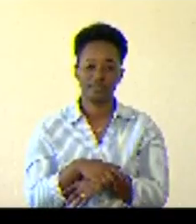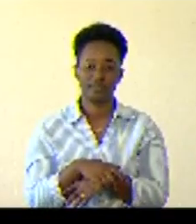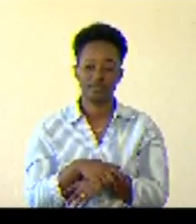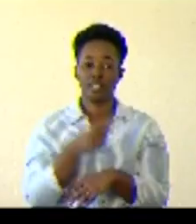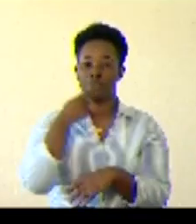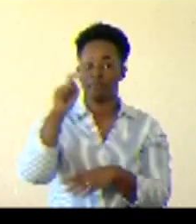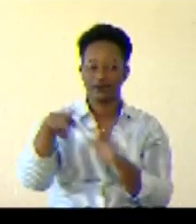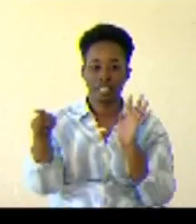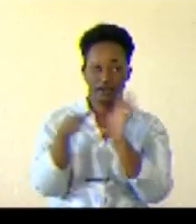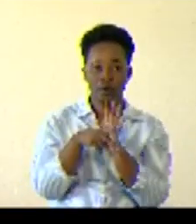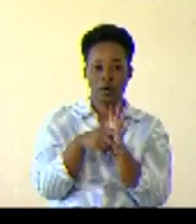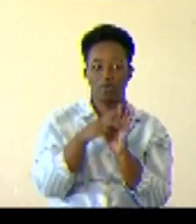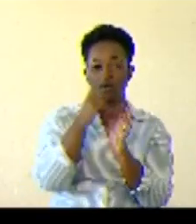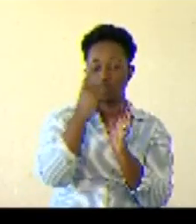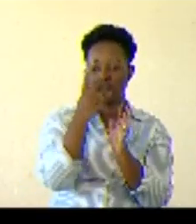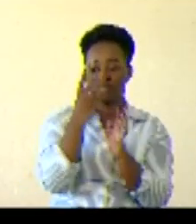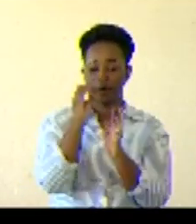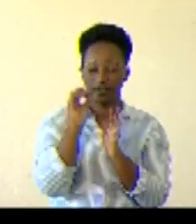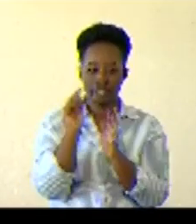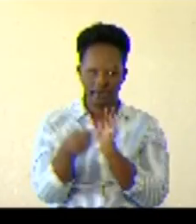should be equal to 140, which is consumption,